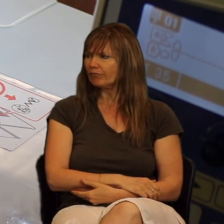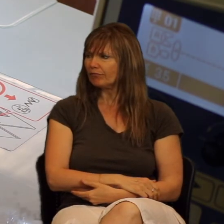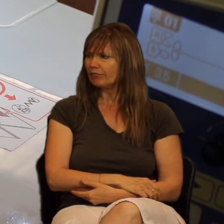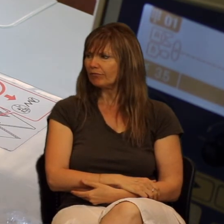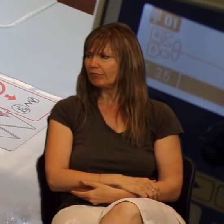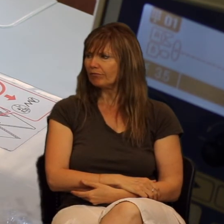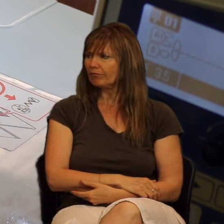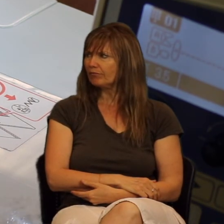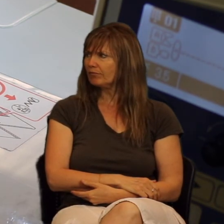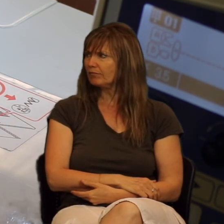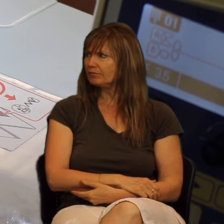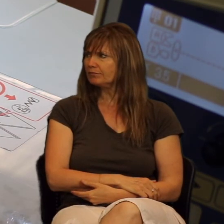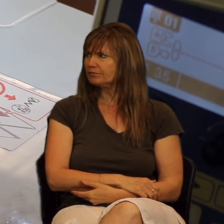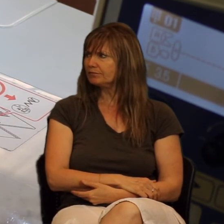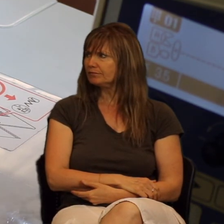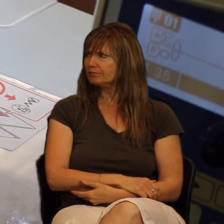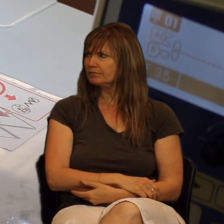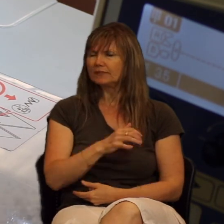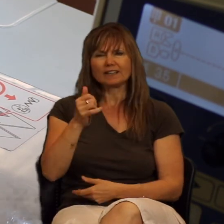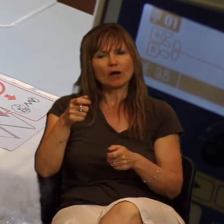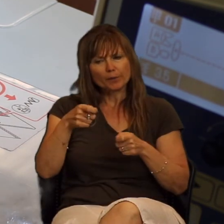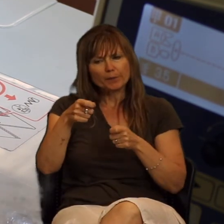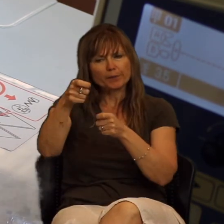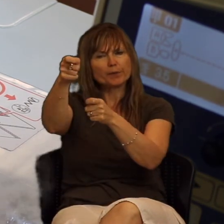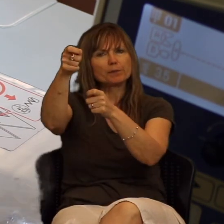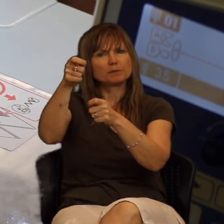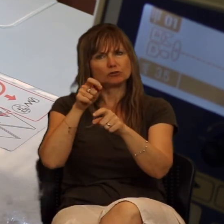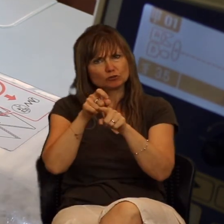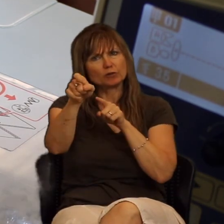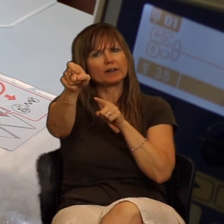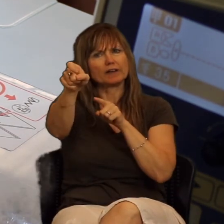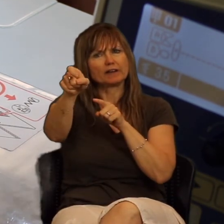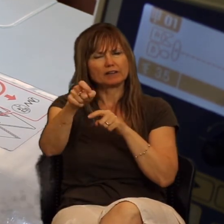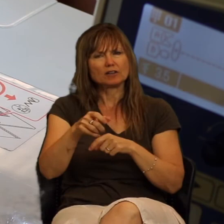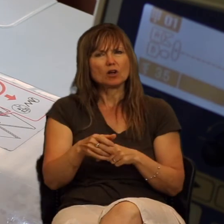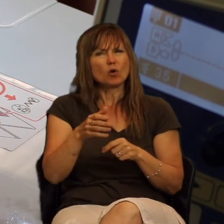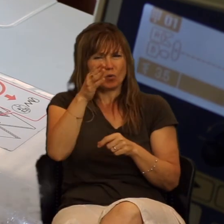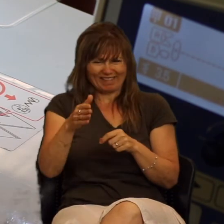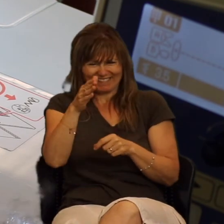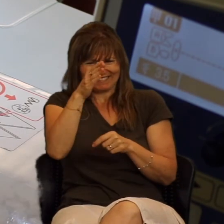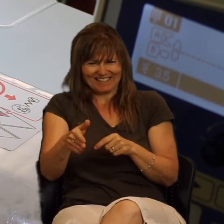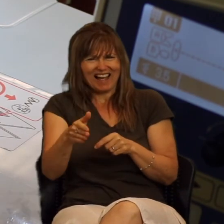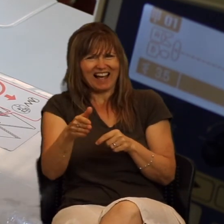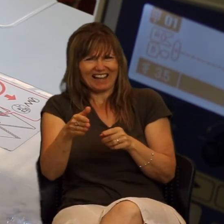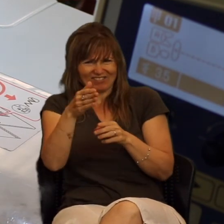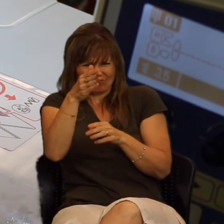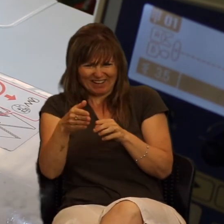and then I just do a straight stitch right up the side close to the edge.